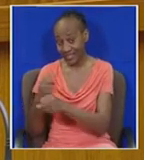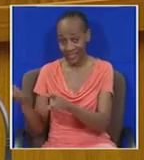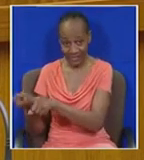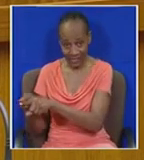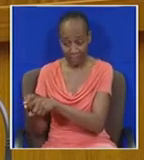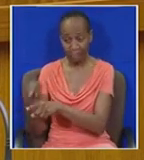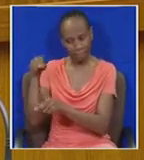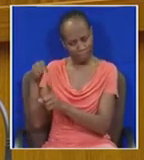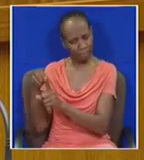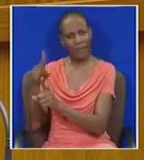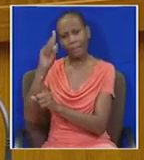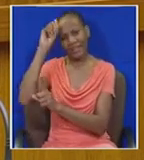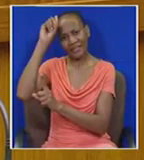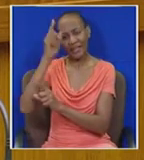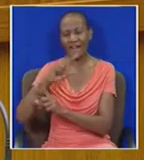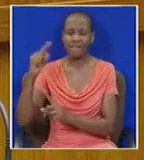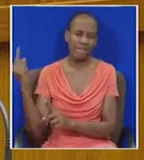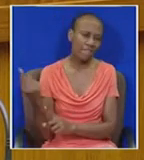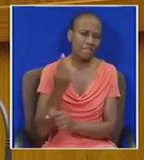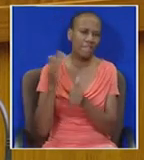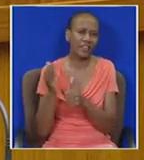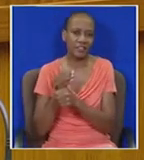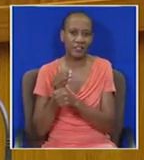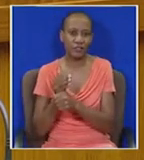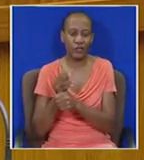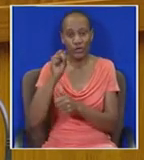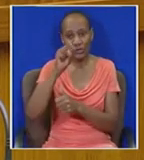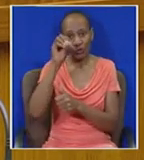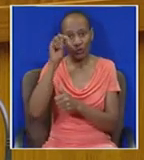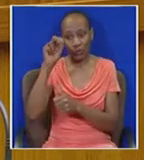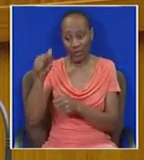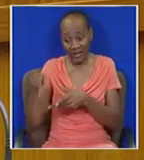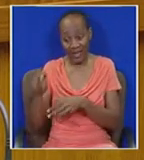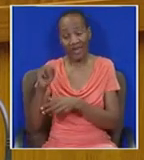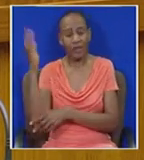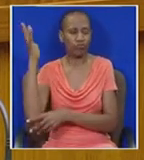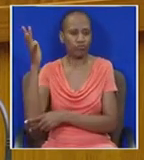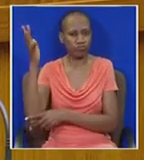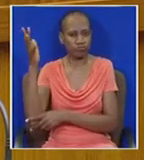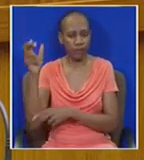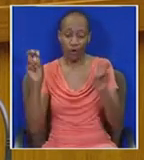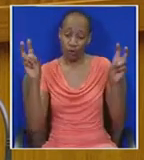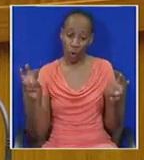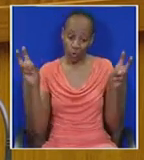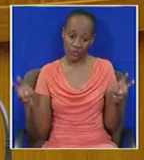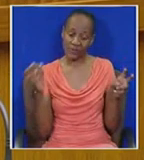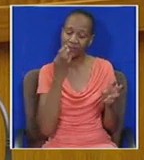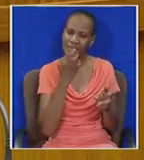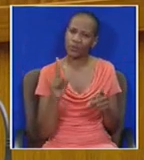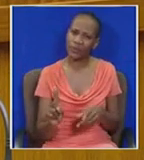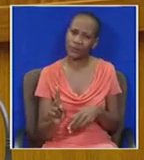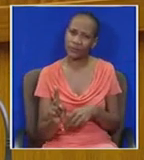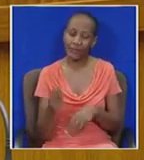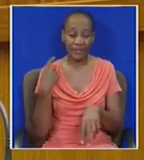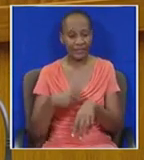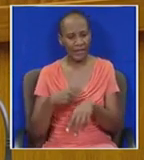Nelson Mandela gave his first and the first State of the Nation address in this chamber. I quote from his speech, open quotes. "The time